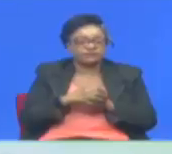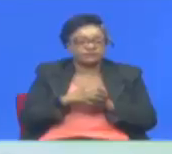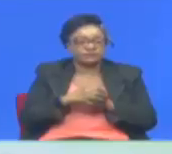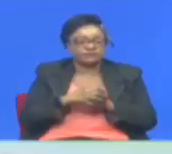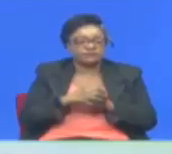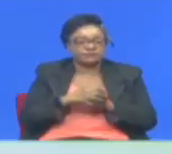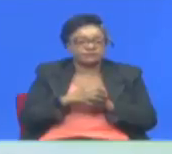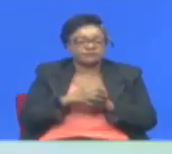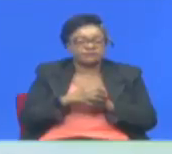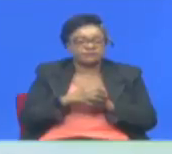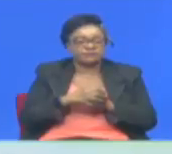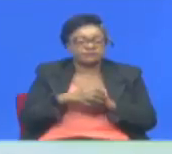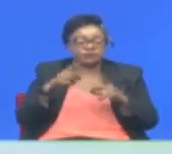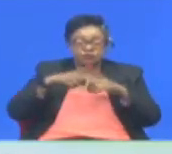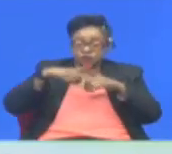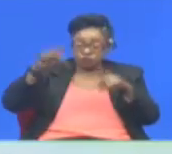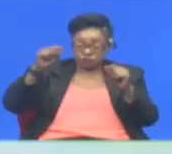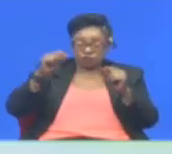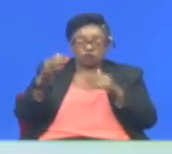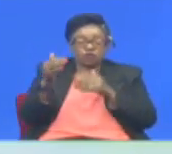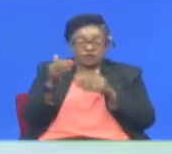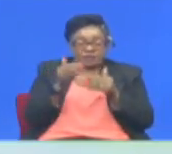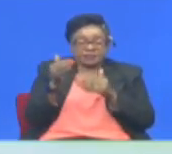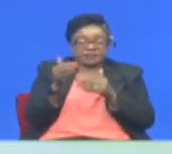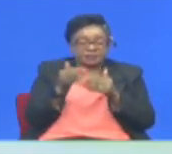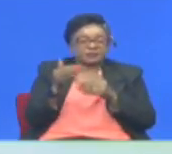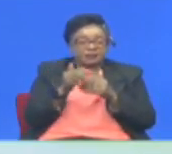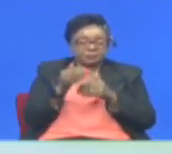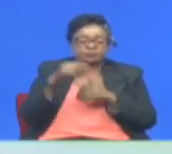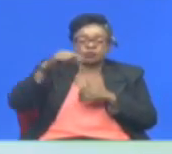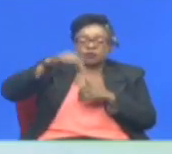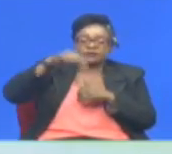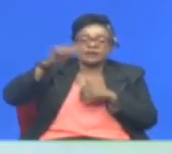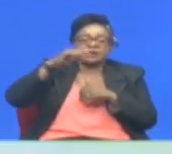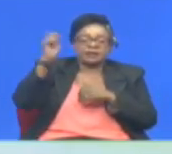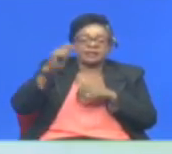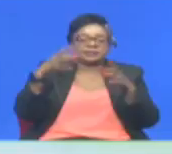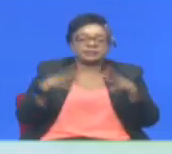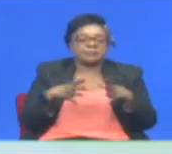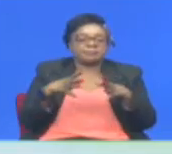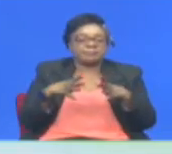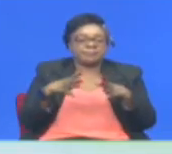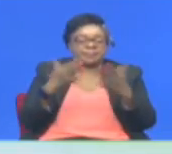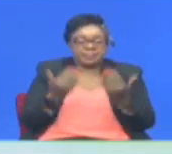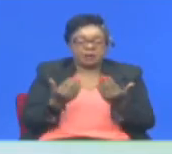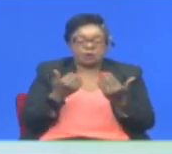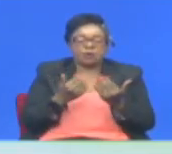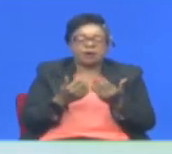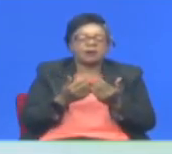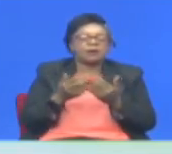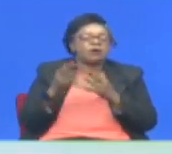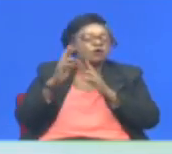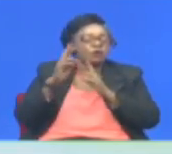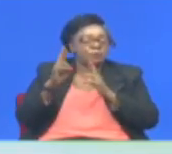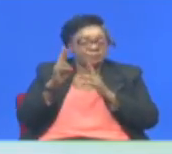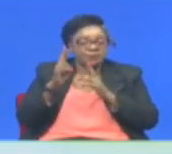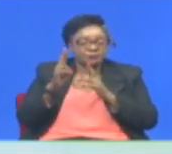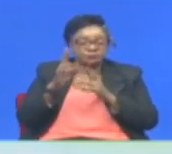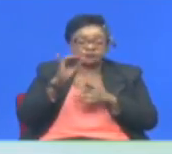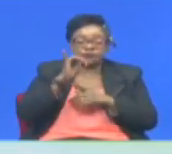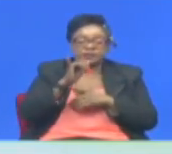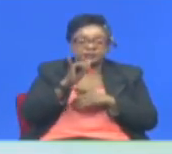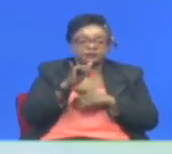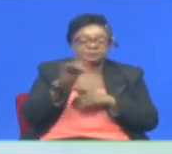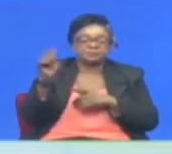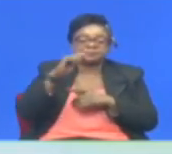With the Tokyo Olympic Games drawing closer and closer, qualified Kenyan teams and fans are looking forward to the pandemic-postponed event. Kenya